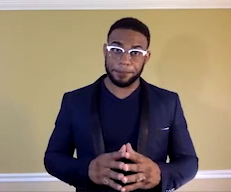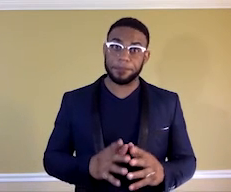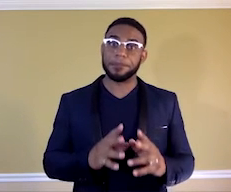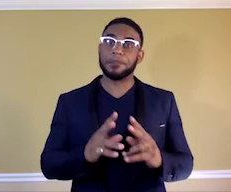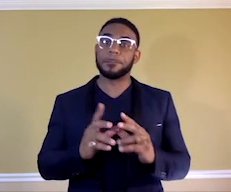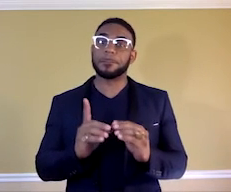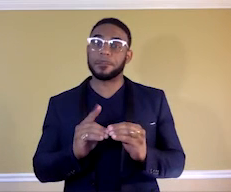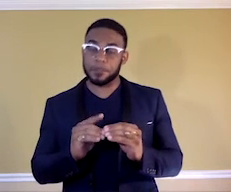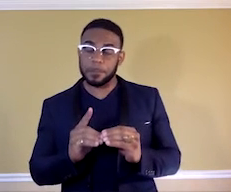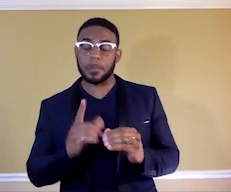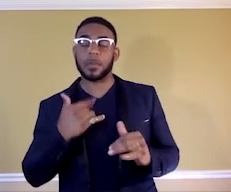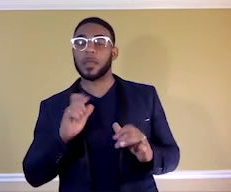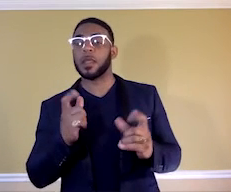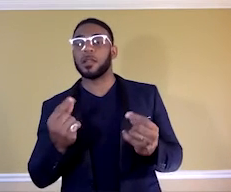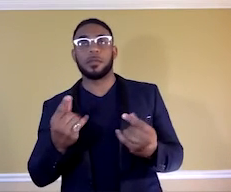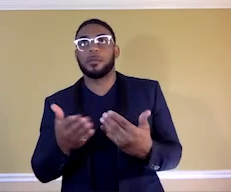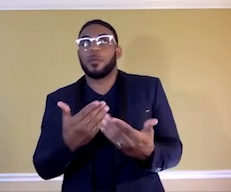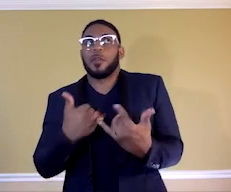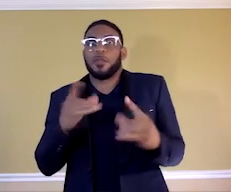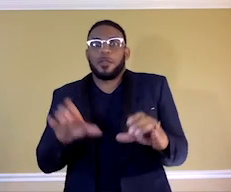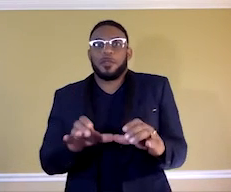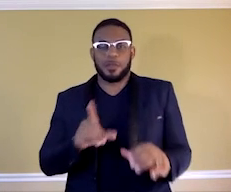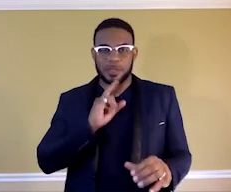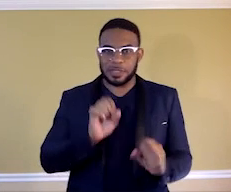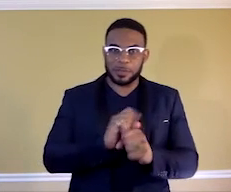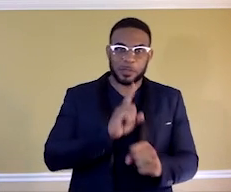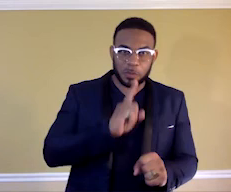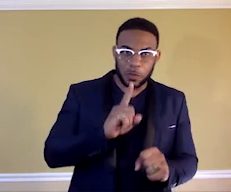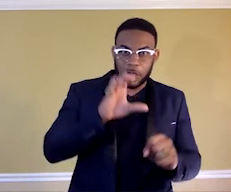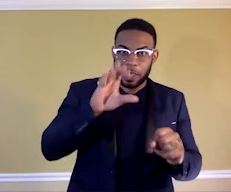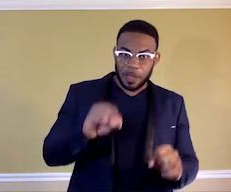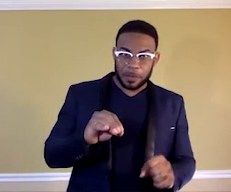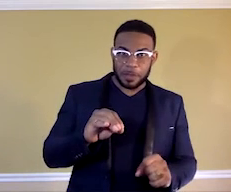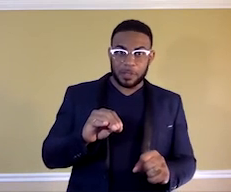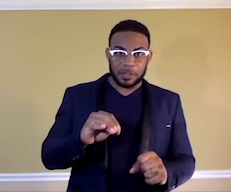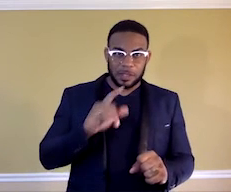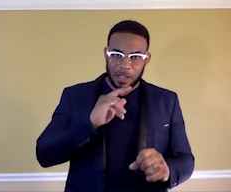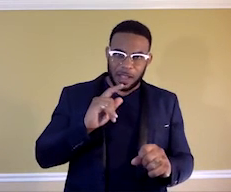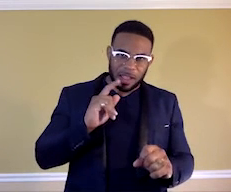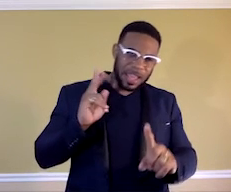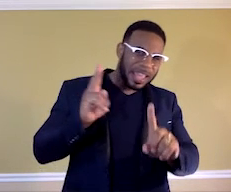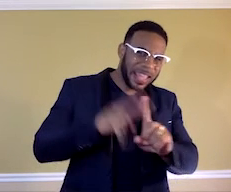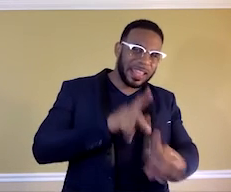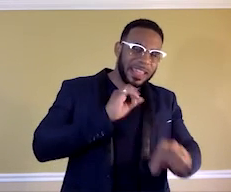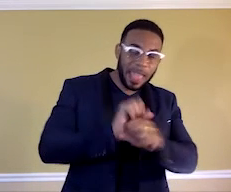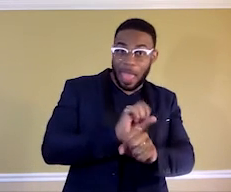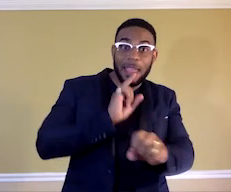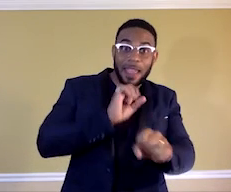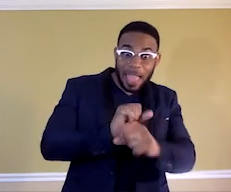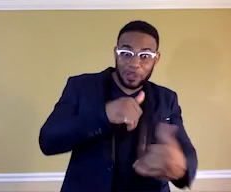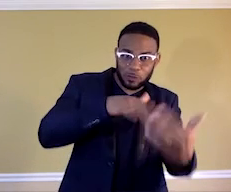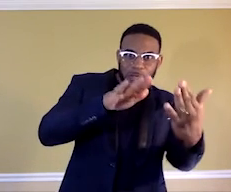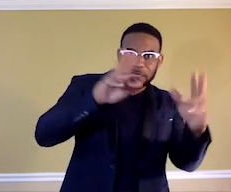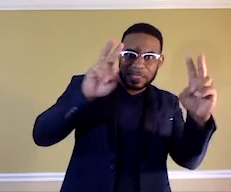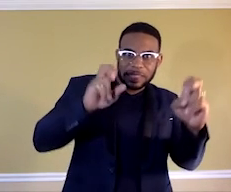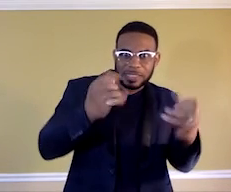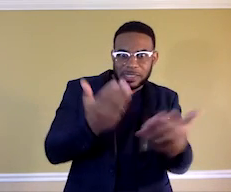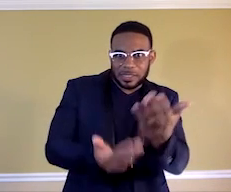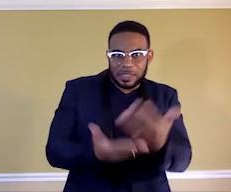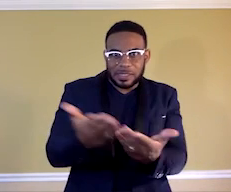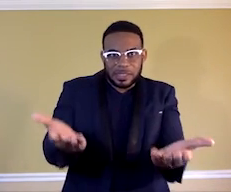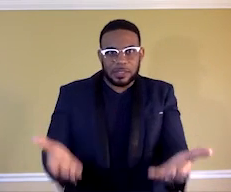Additionally, what we need to do, whatever we do, is ensure that these companies are issuing actually addressing the issues at